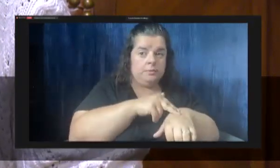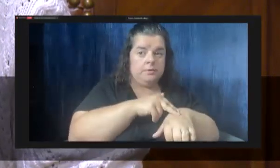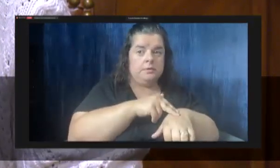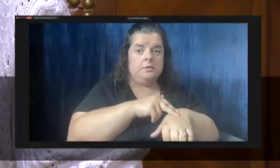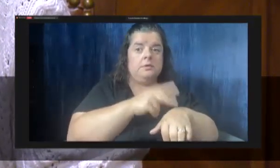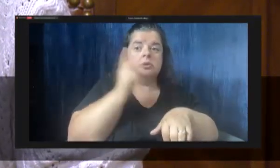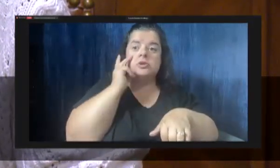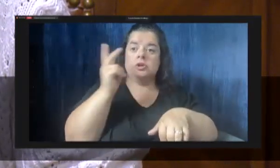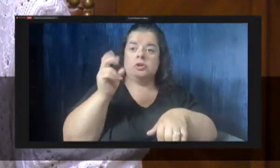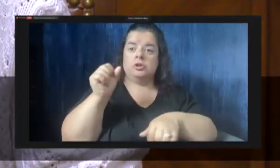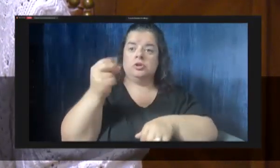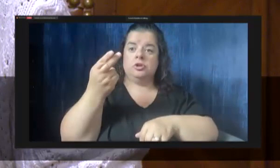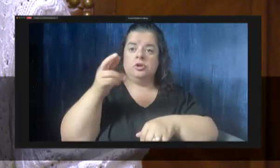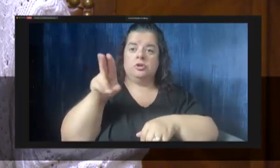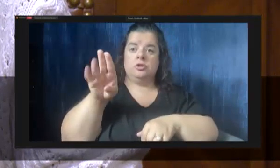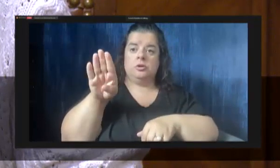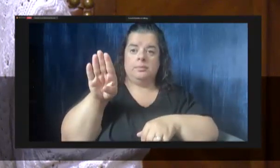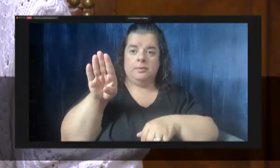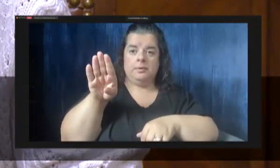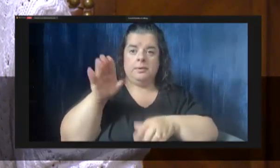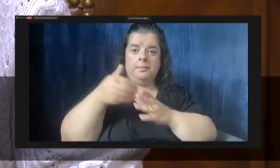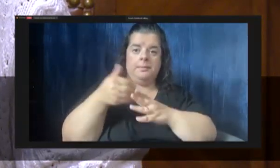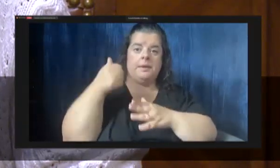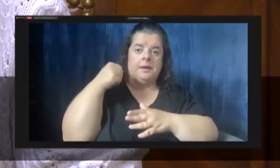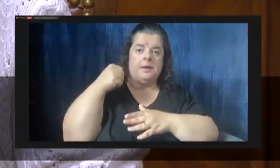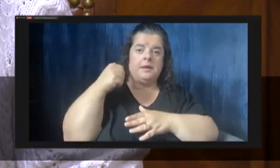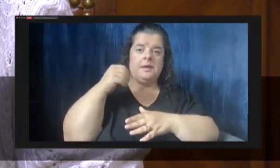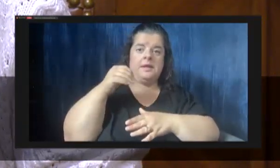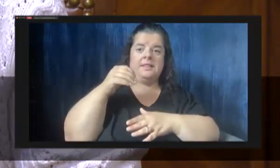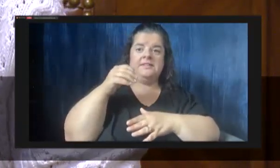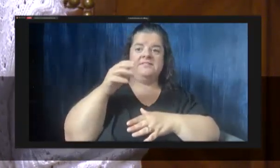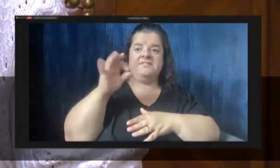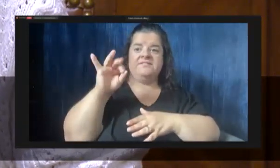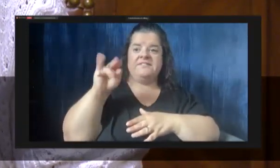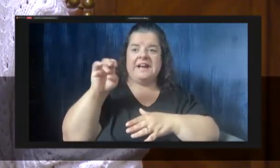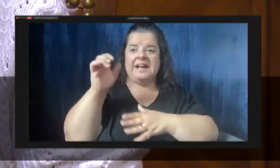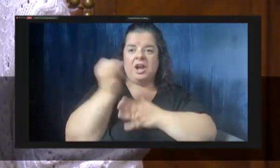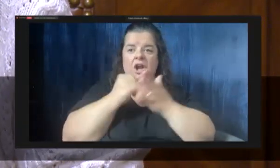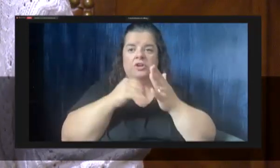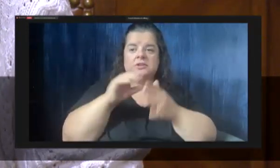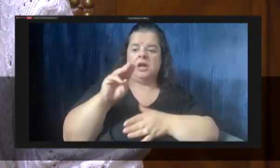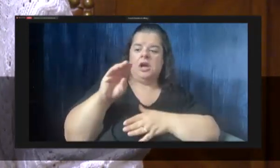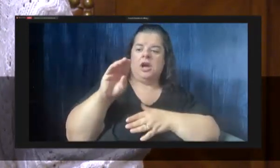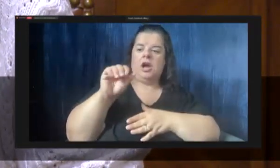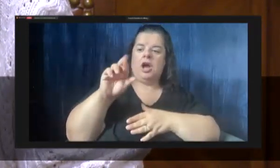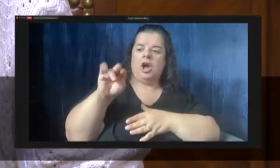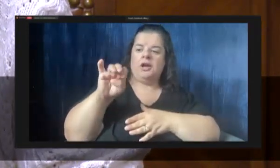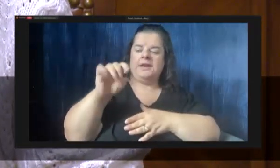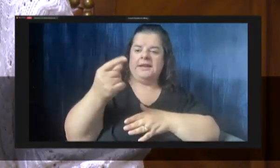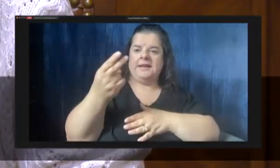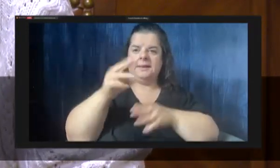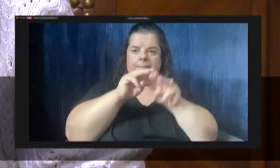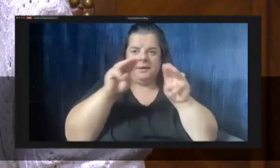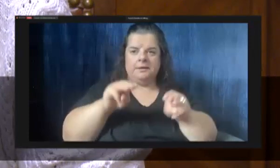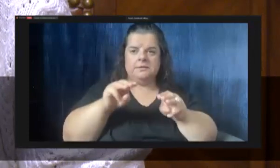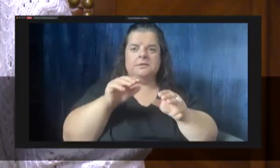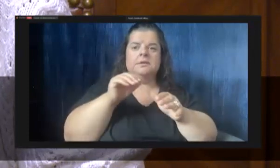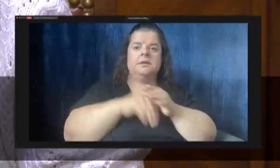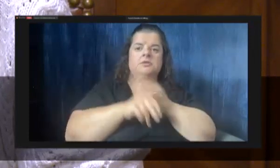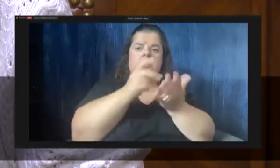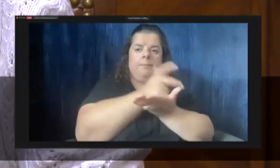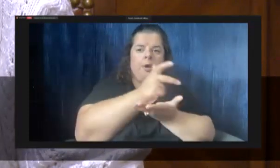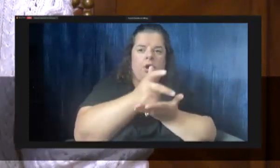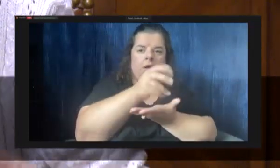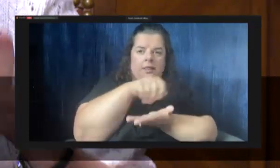at the yew shrubs behind Frick Fine Arts in Oakland at Carnegie Museum, as you drive into the parking lot,